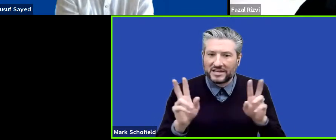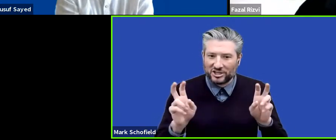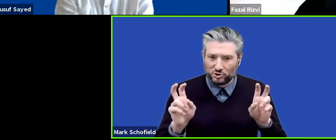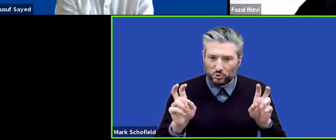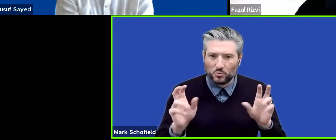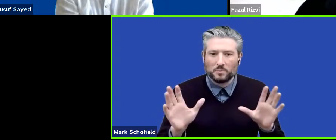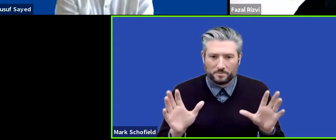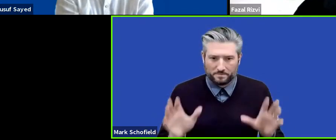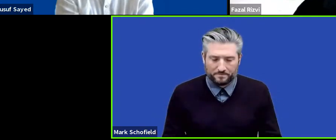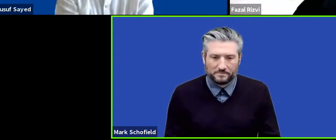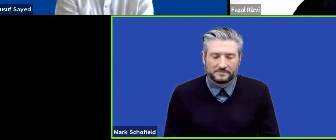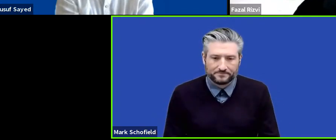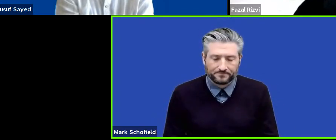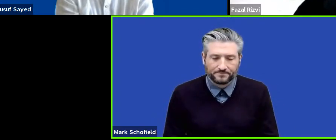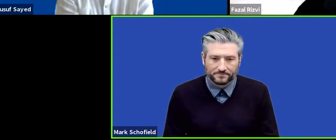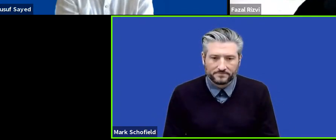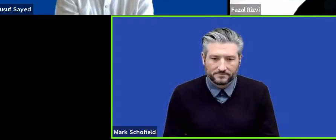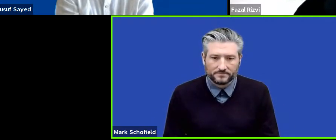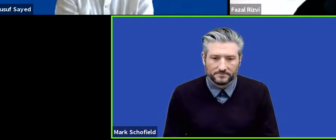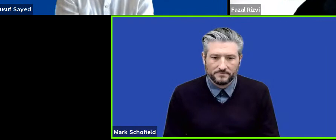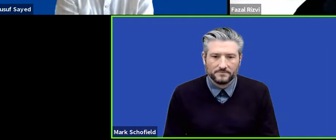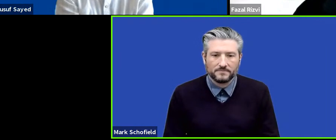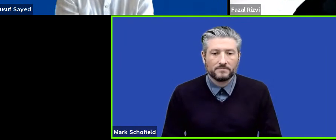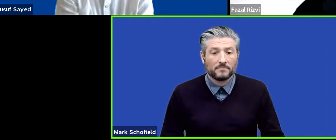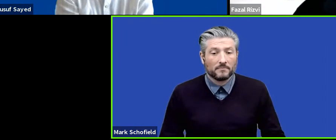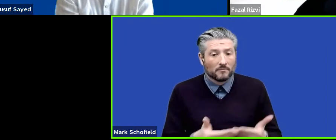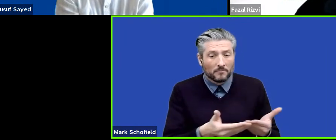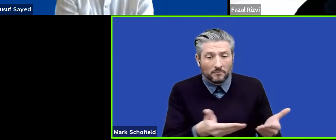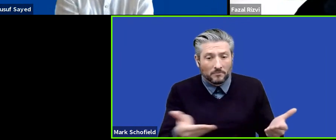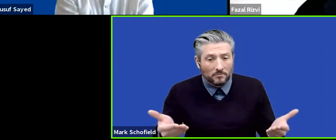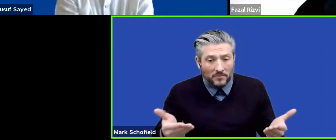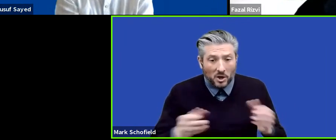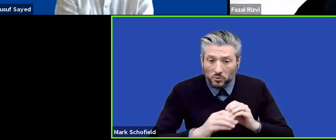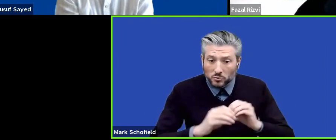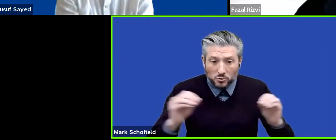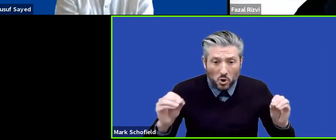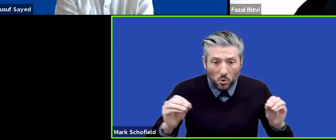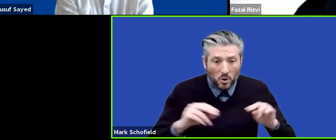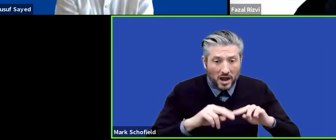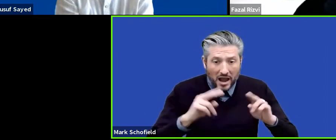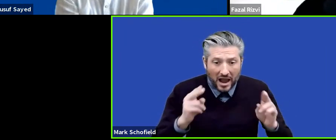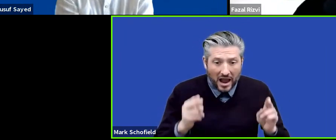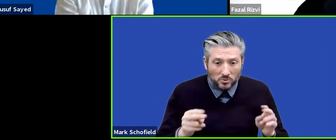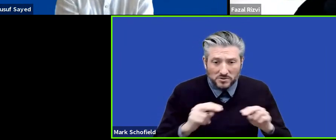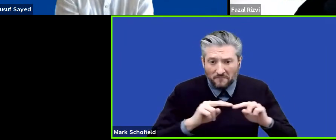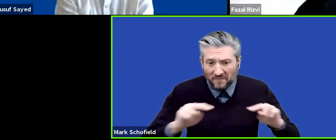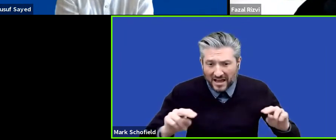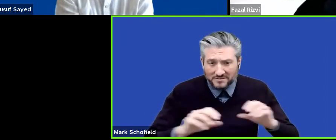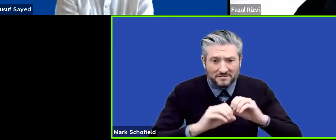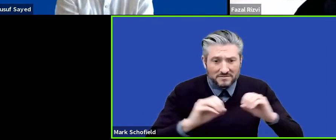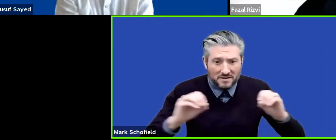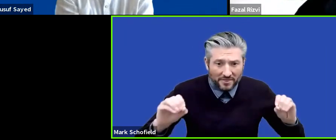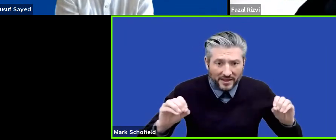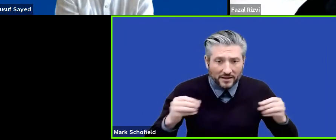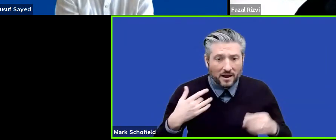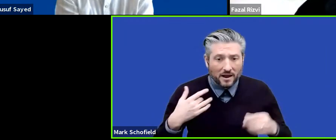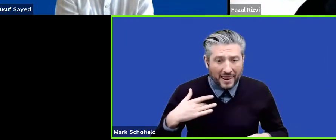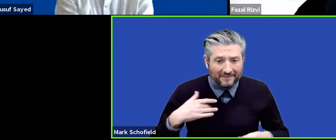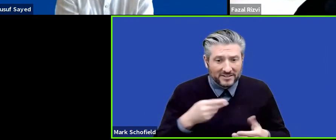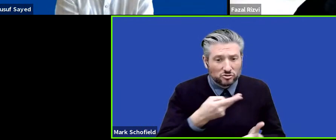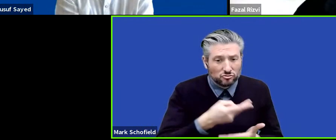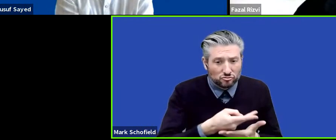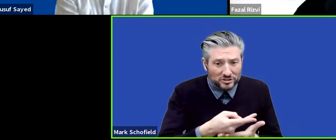What response was made to those people who did not have self-contained housing is a question that I've been thinking